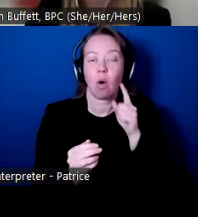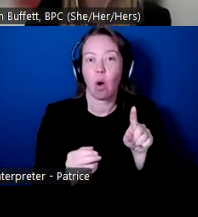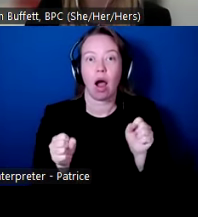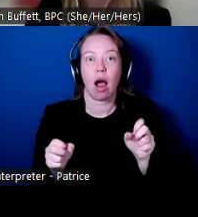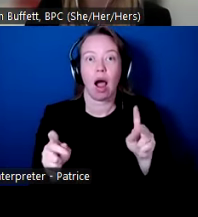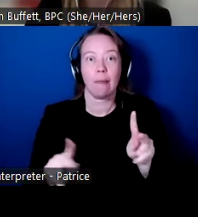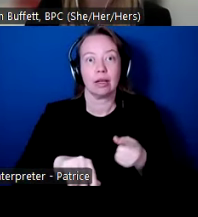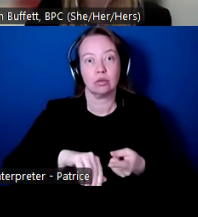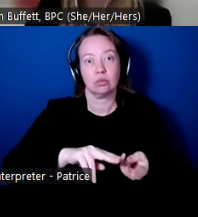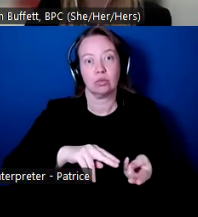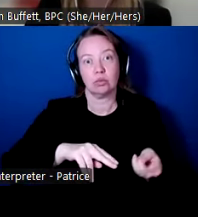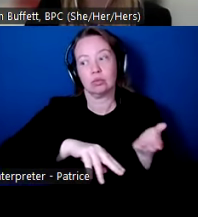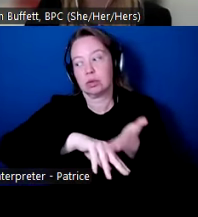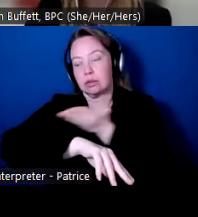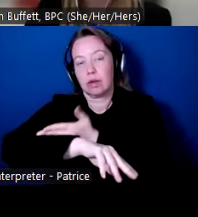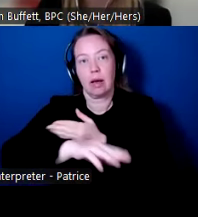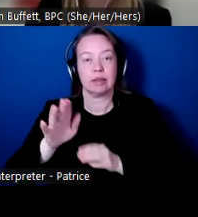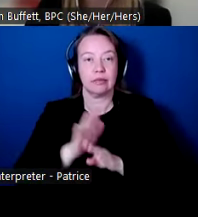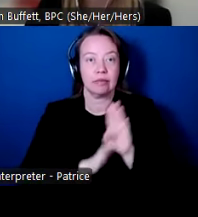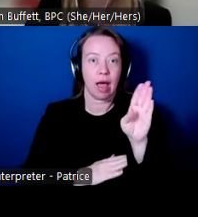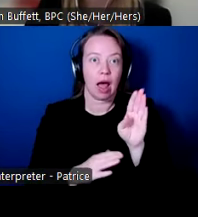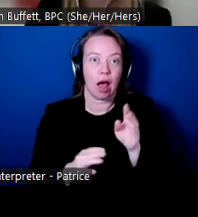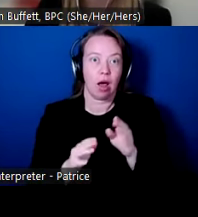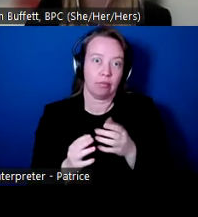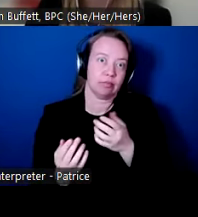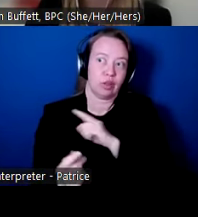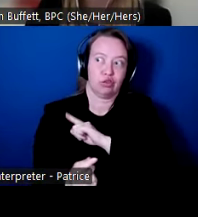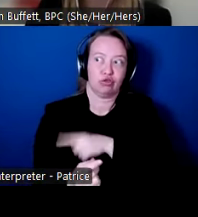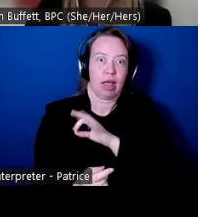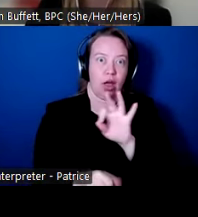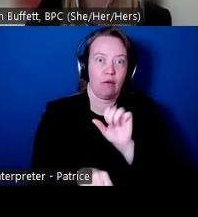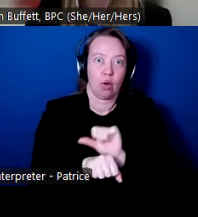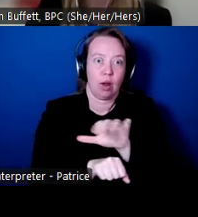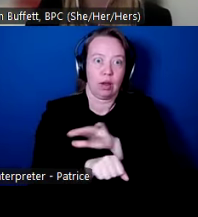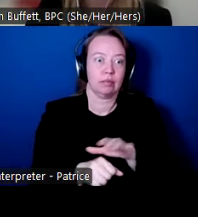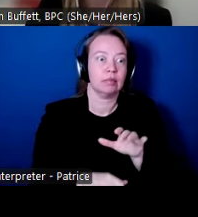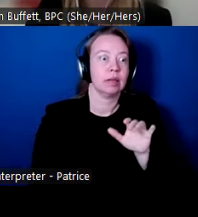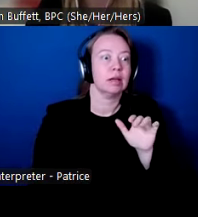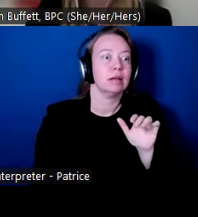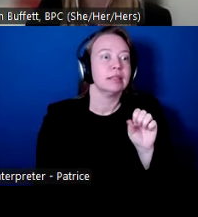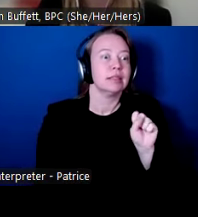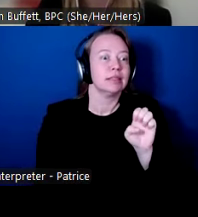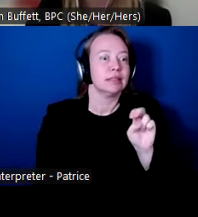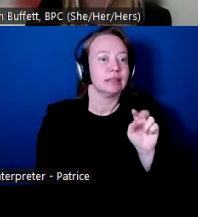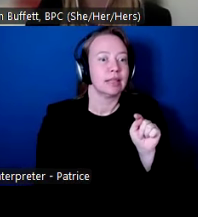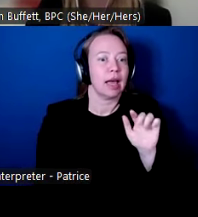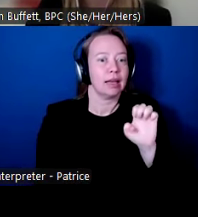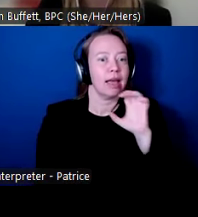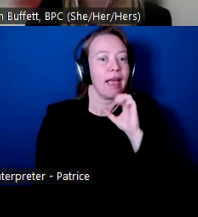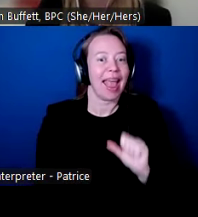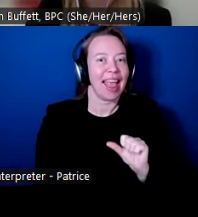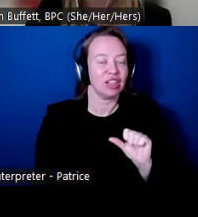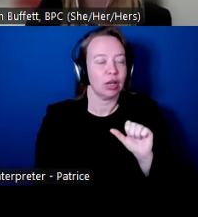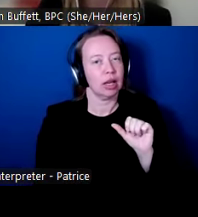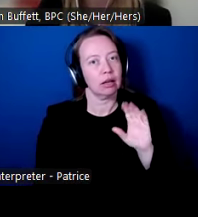the workforce. These committees include the Senate Aging Committee, the Senate Health, Education,